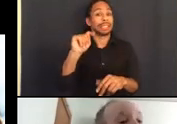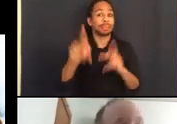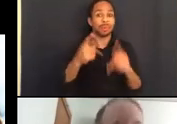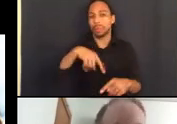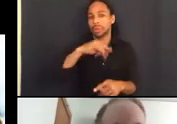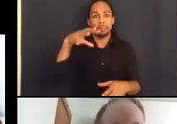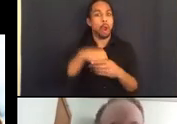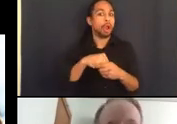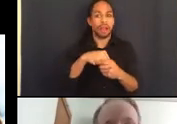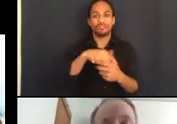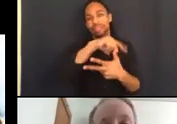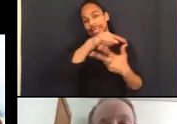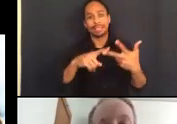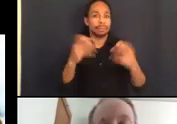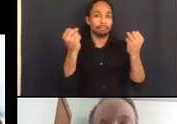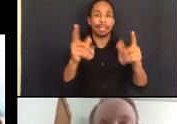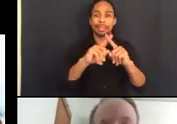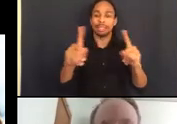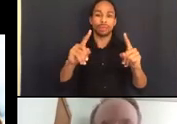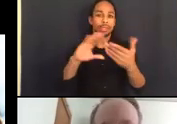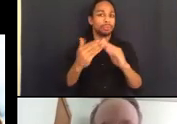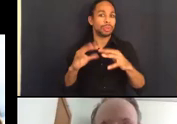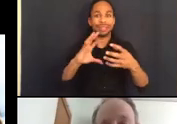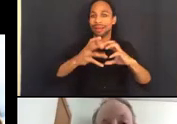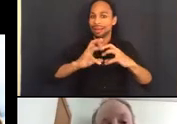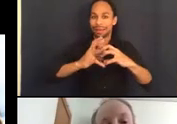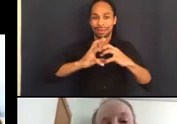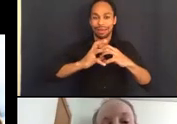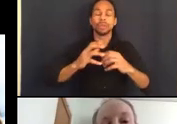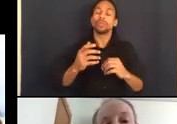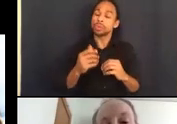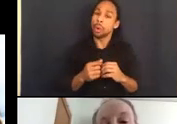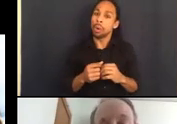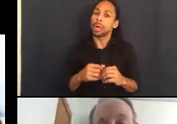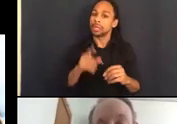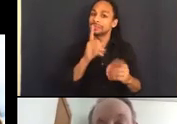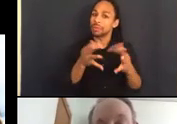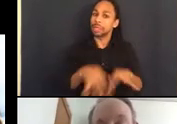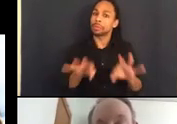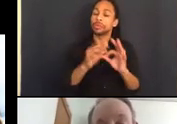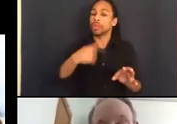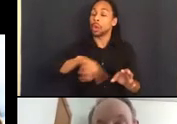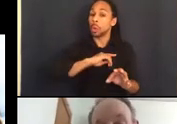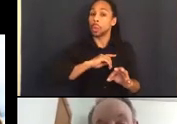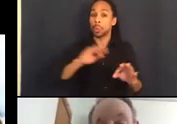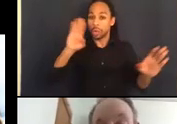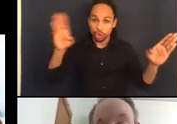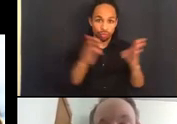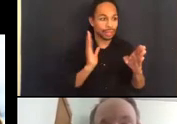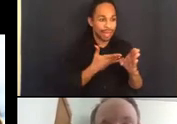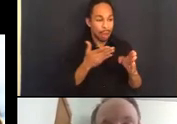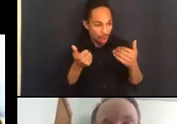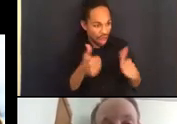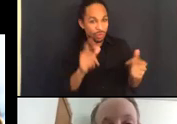of all of these communities. So it's really, really crucial that we direct our efforts to centering those of us that are most